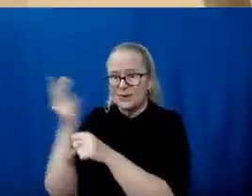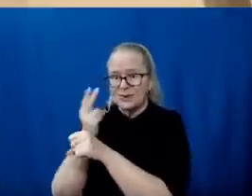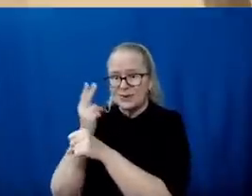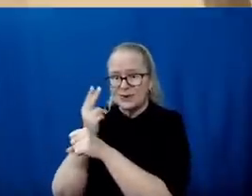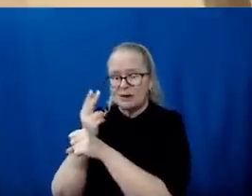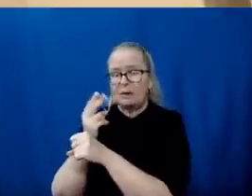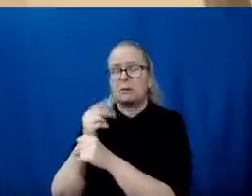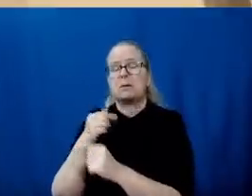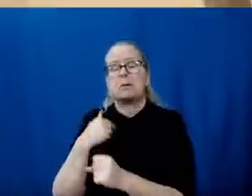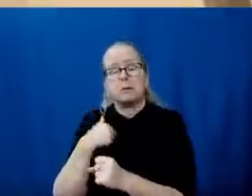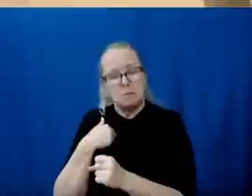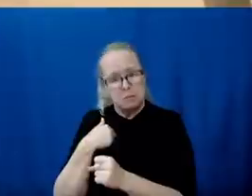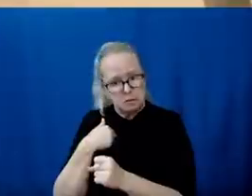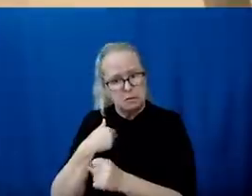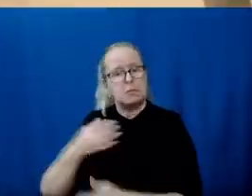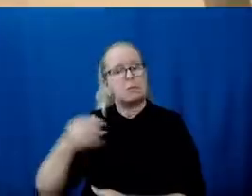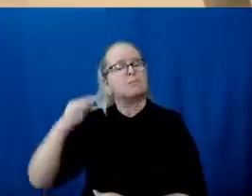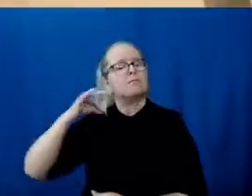study